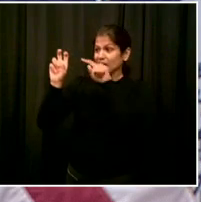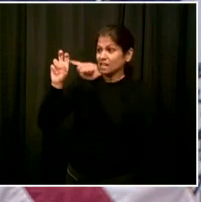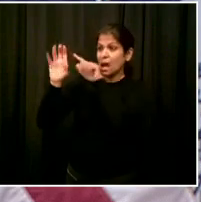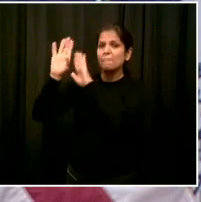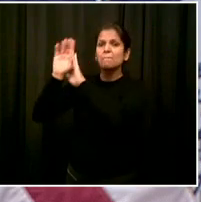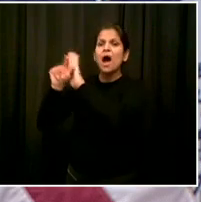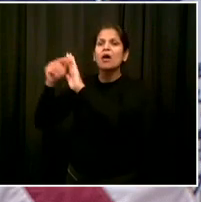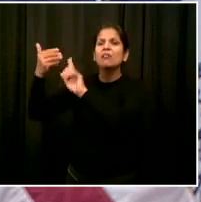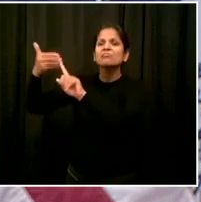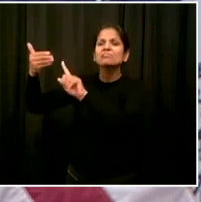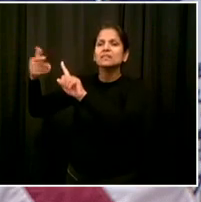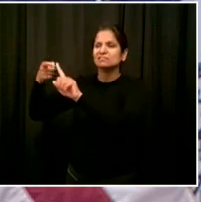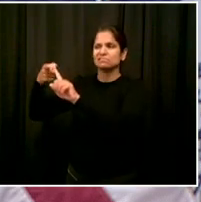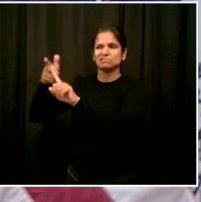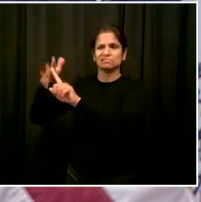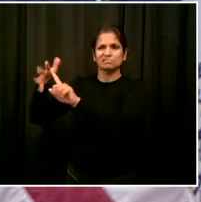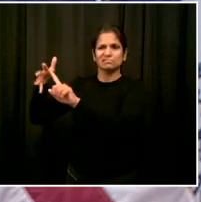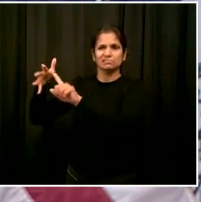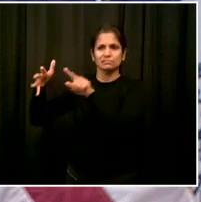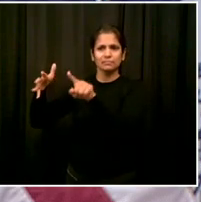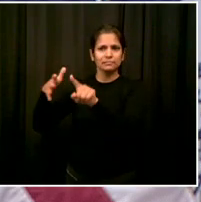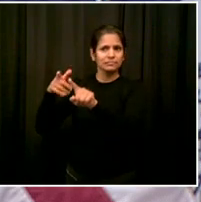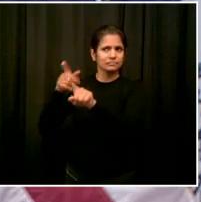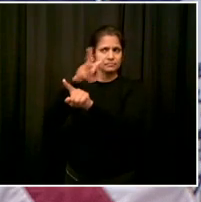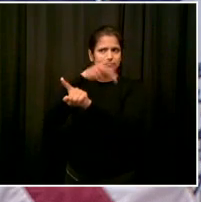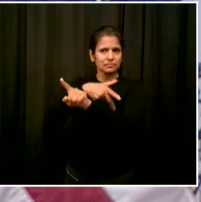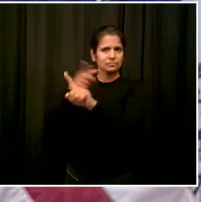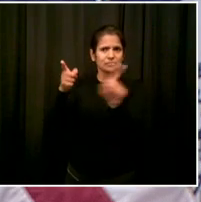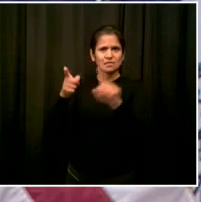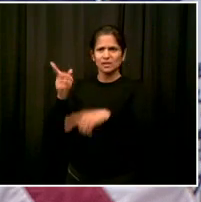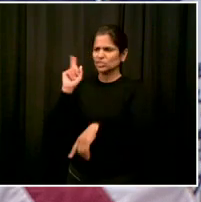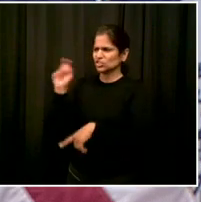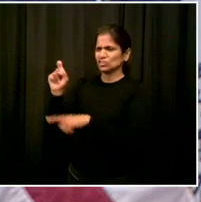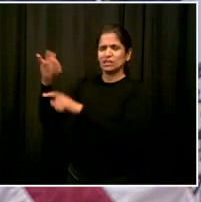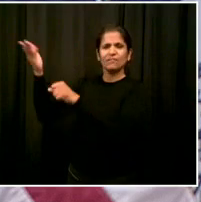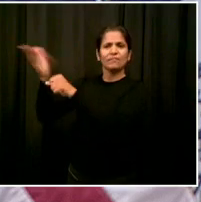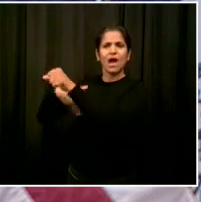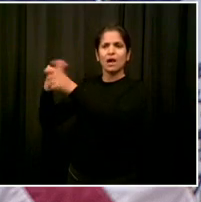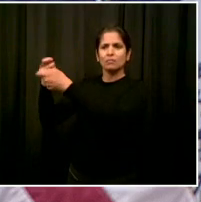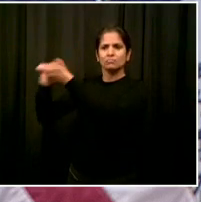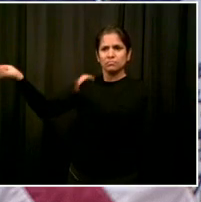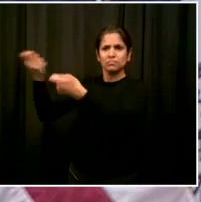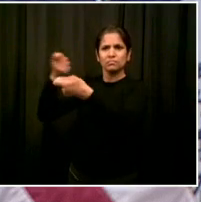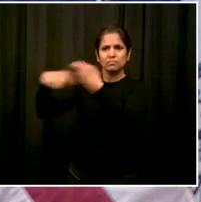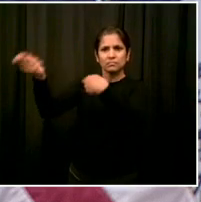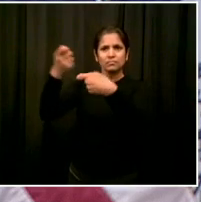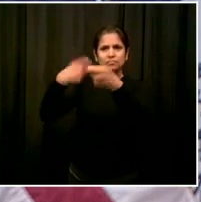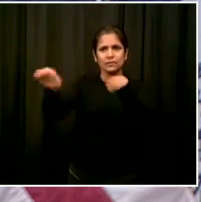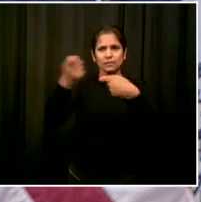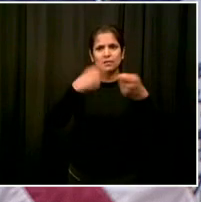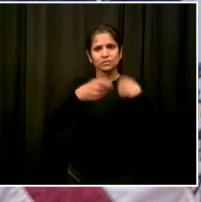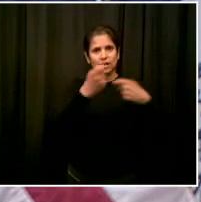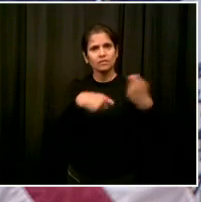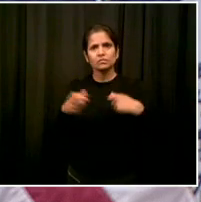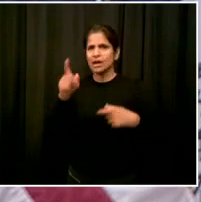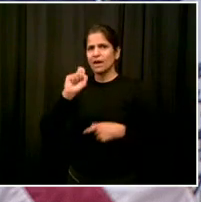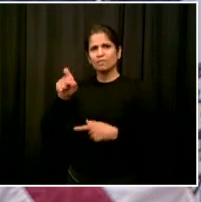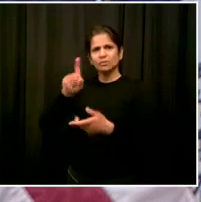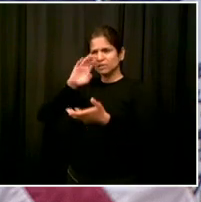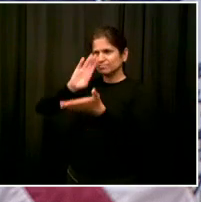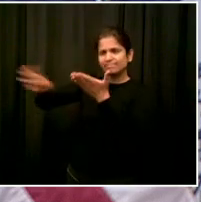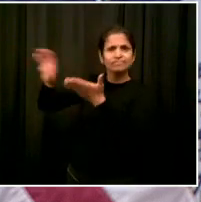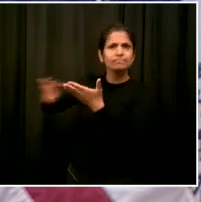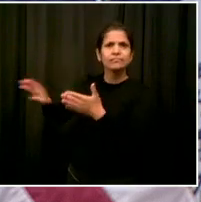need to improve the methodology for getting cops who should not be cops out of the NYPD, and for making sure that if